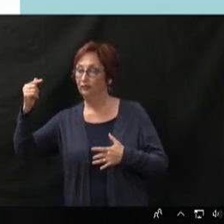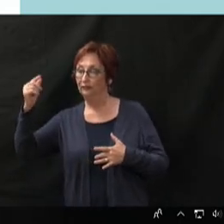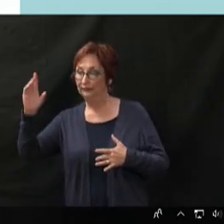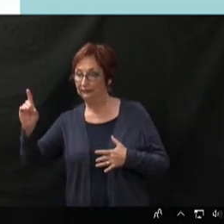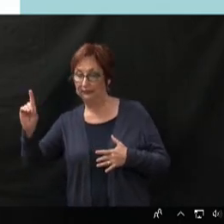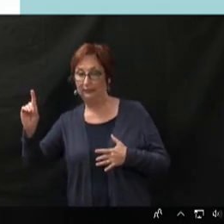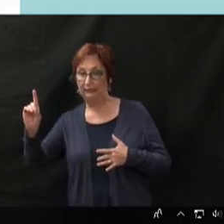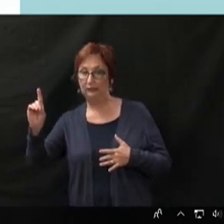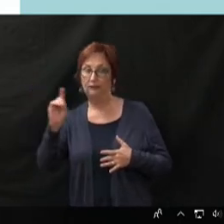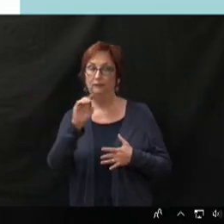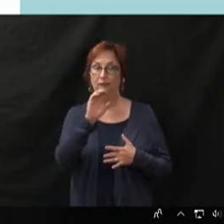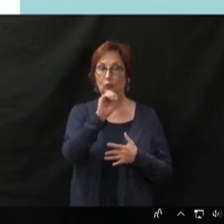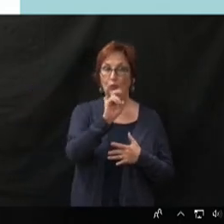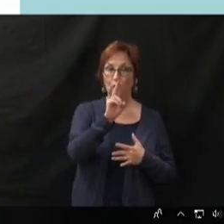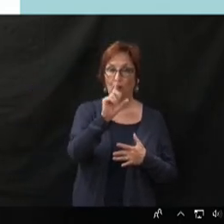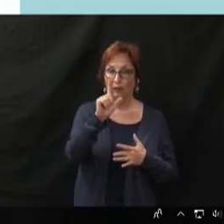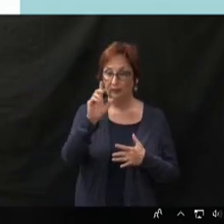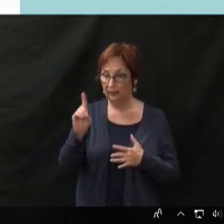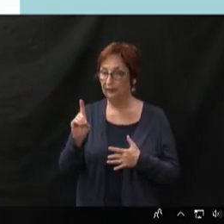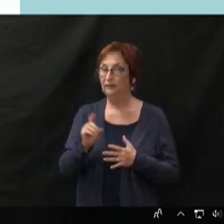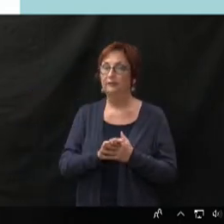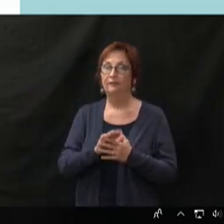apes never swing with extra rope.